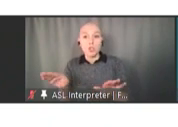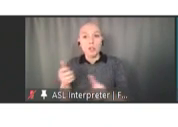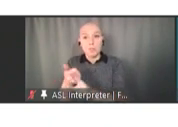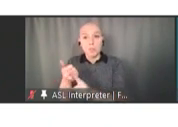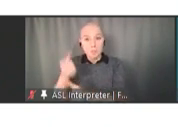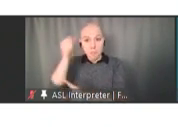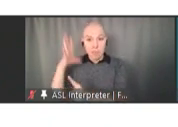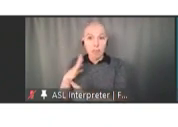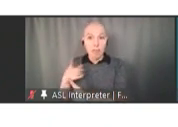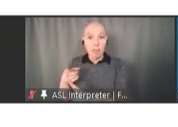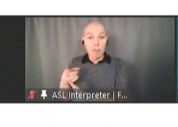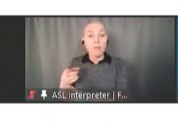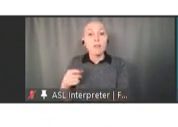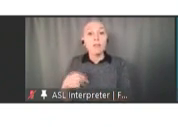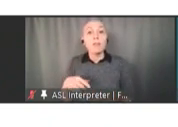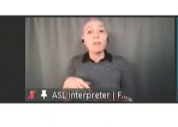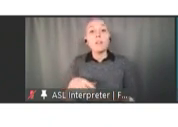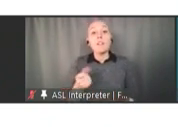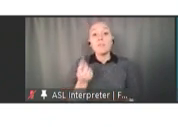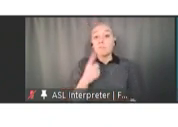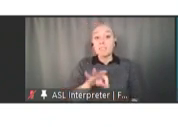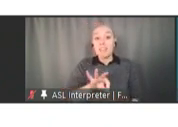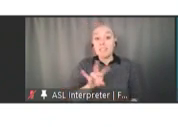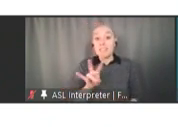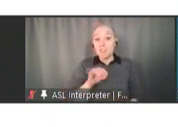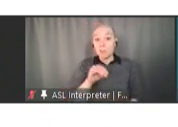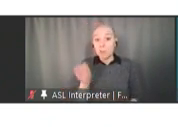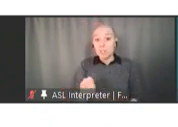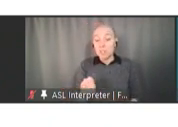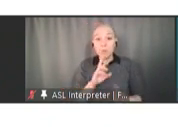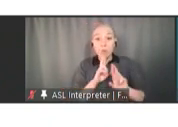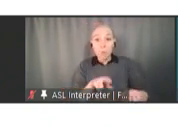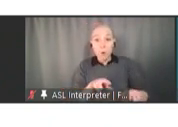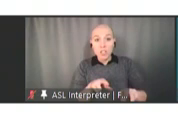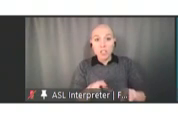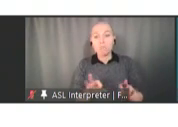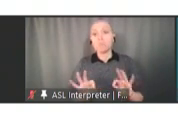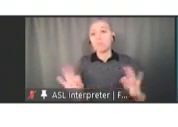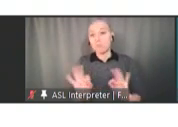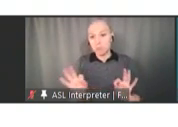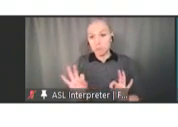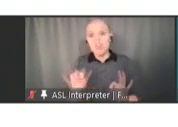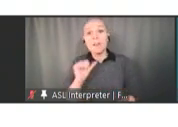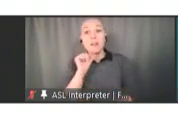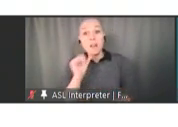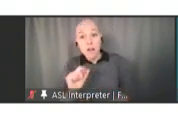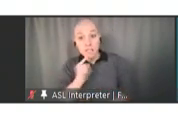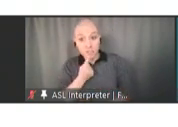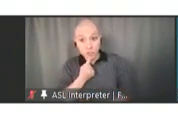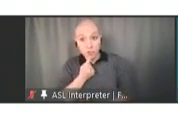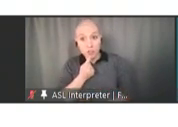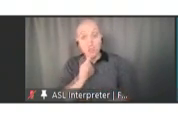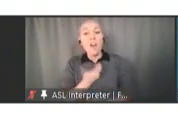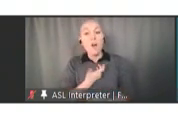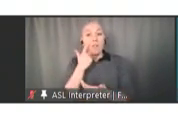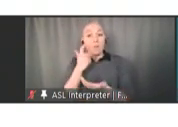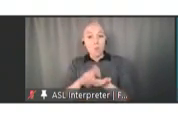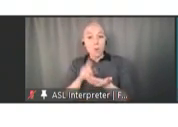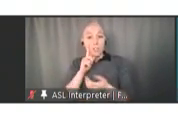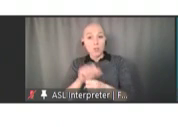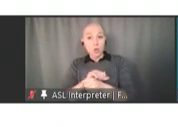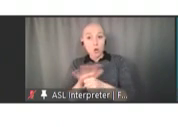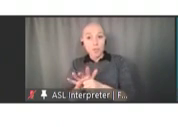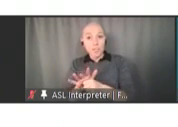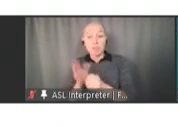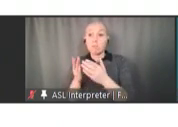97% of reports were non-serious, and this is similar to what we've observed for COVID-19 vaccines overall and other vaccines in